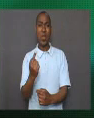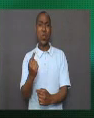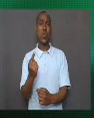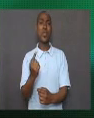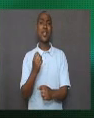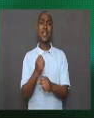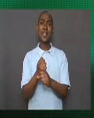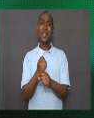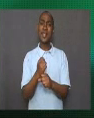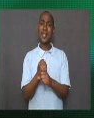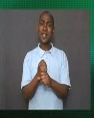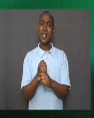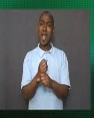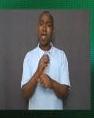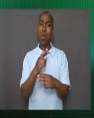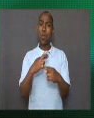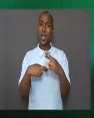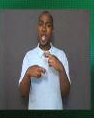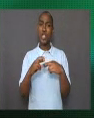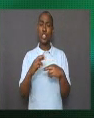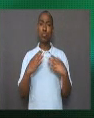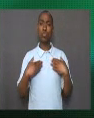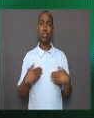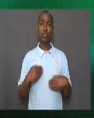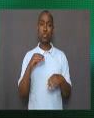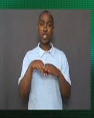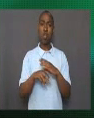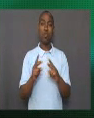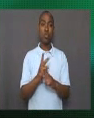a particular reaction in the body.